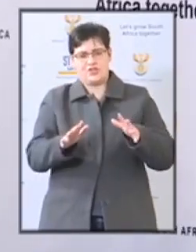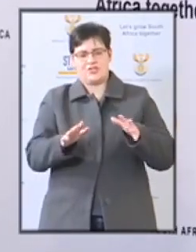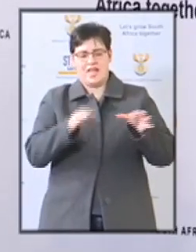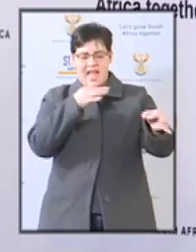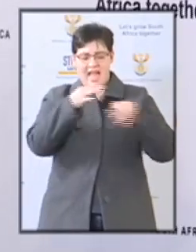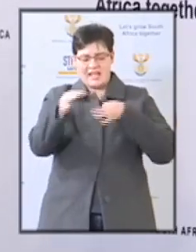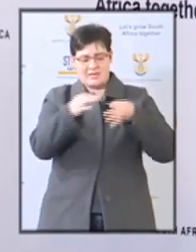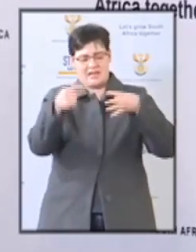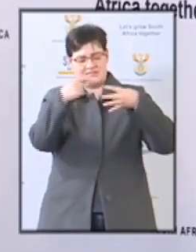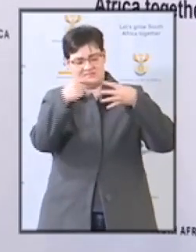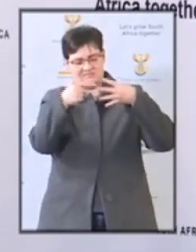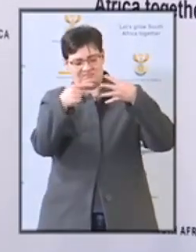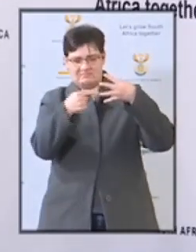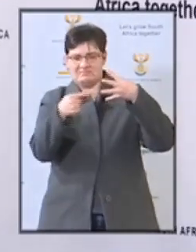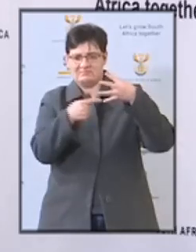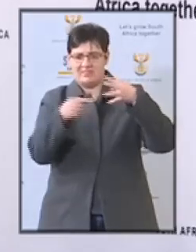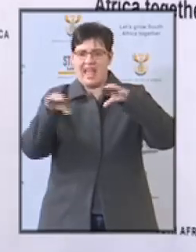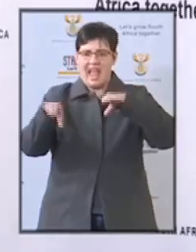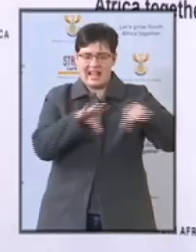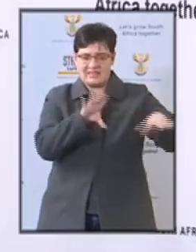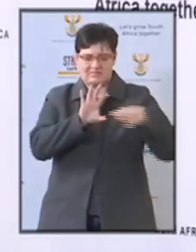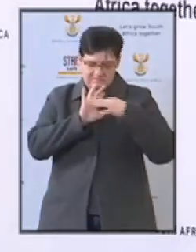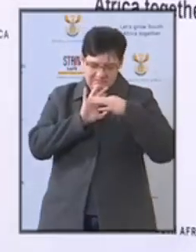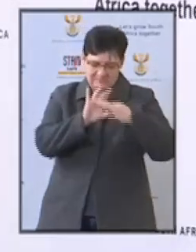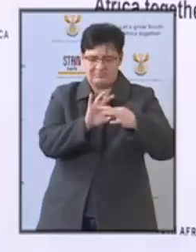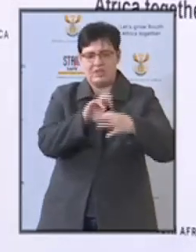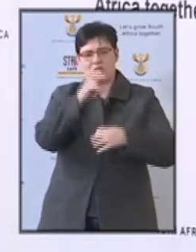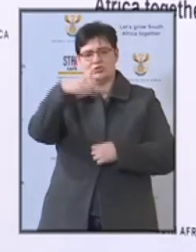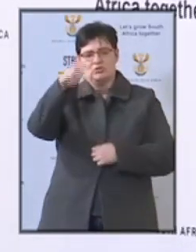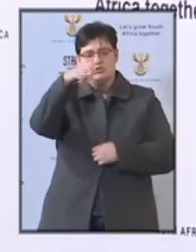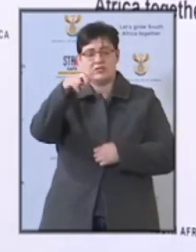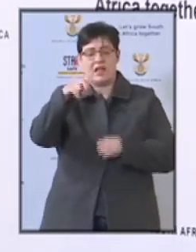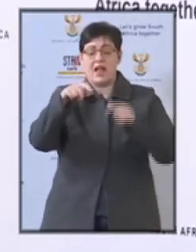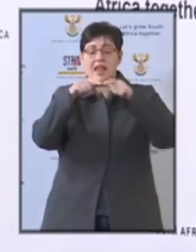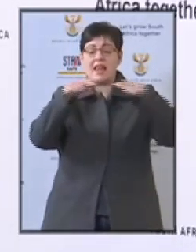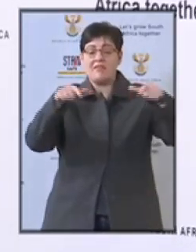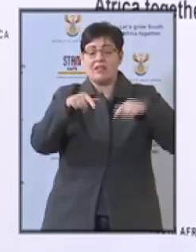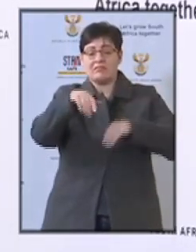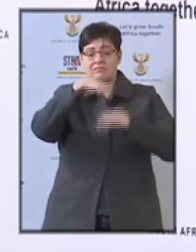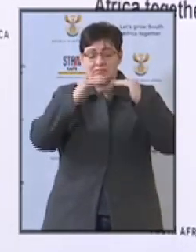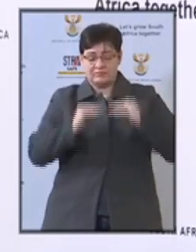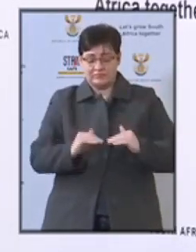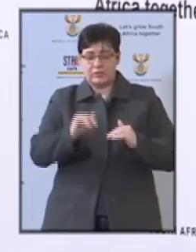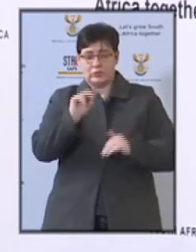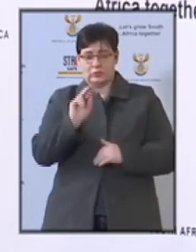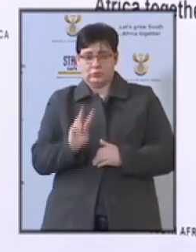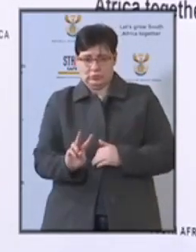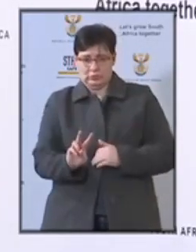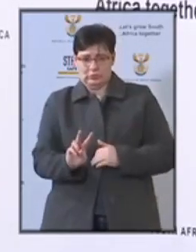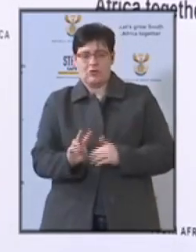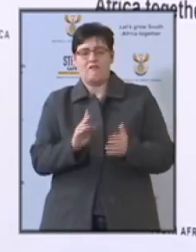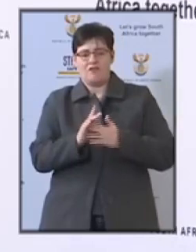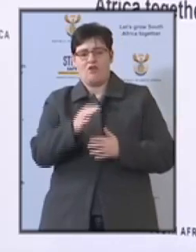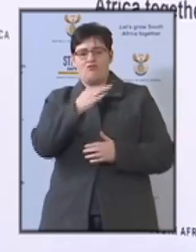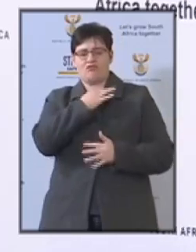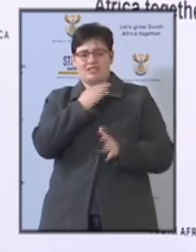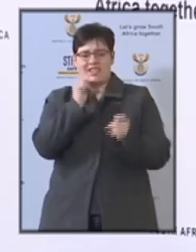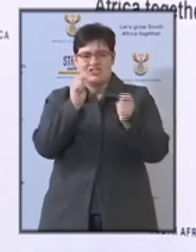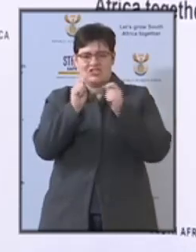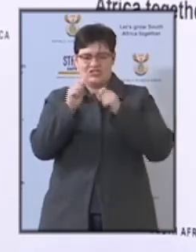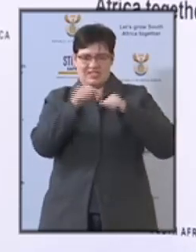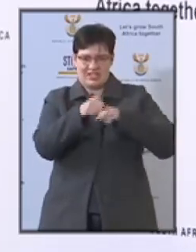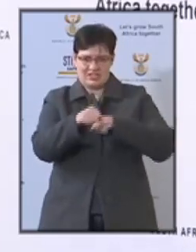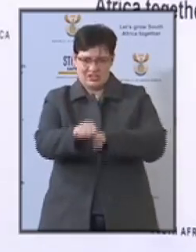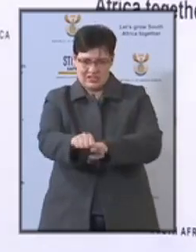outlined tourism-related activities under Alert Level 2 of the Risk Adjusted Strategy